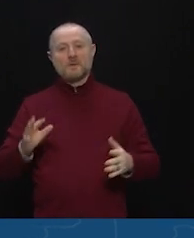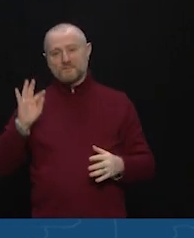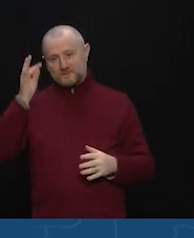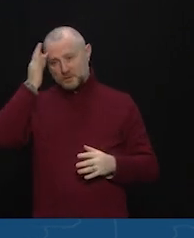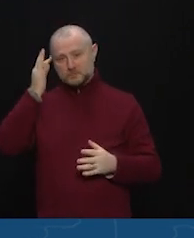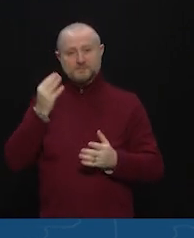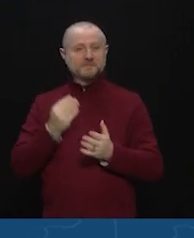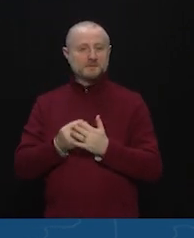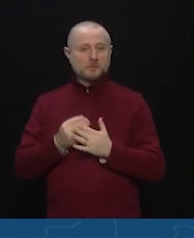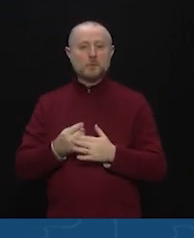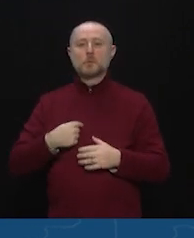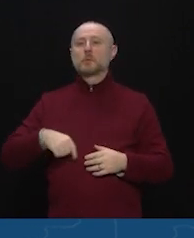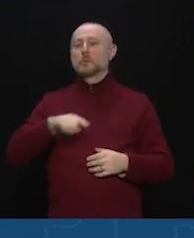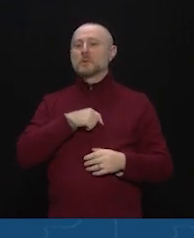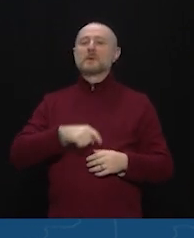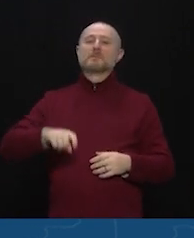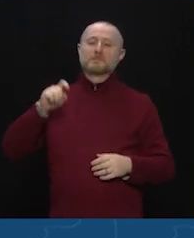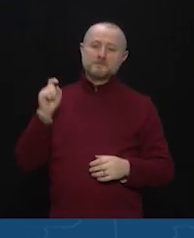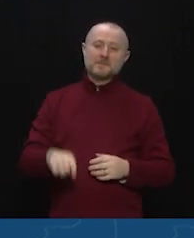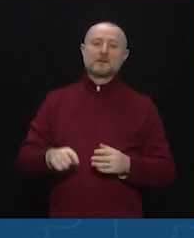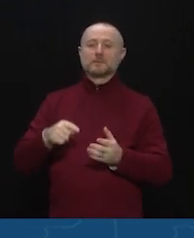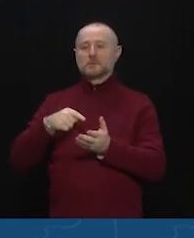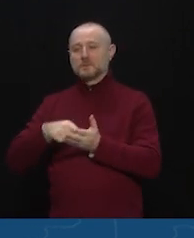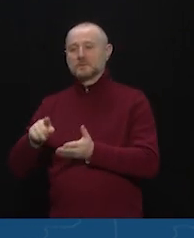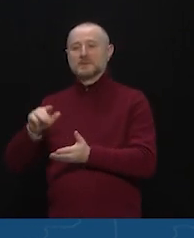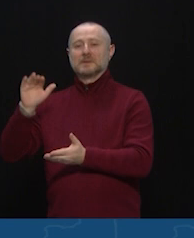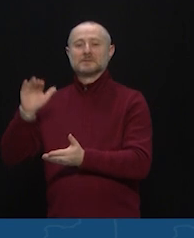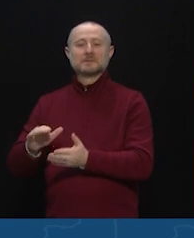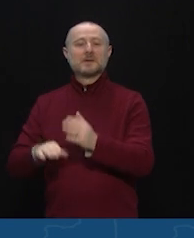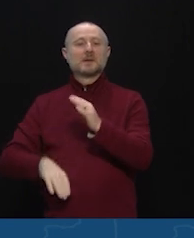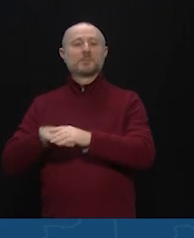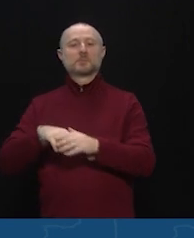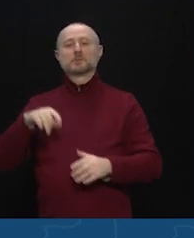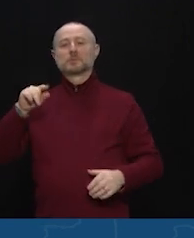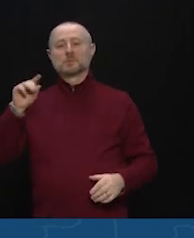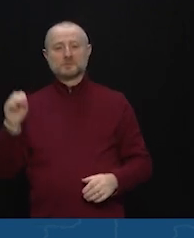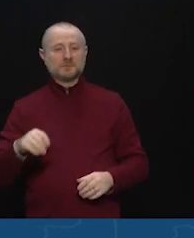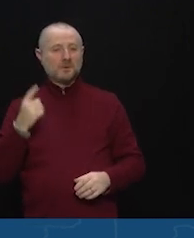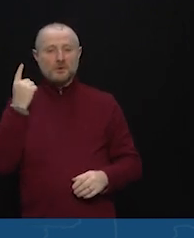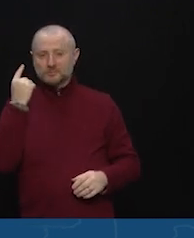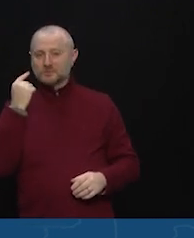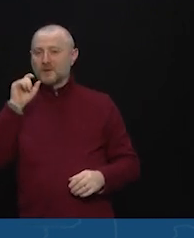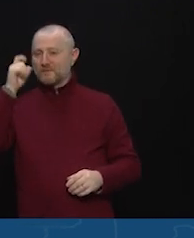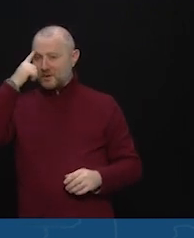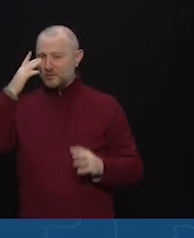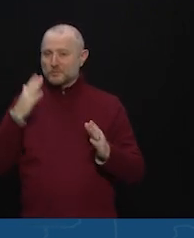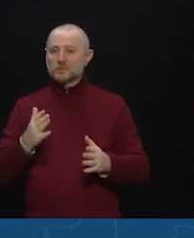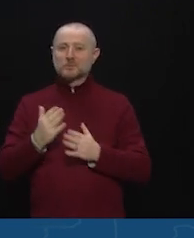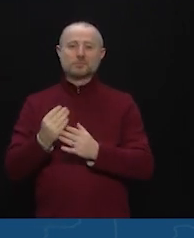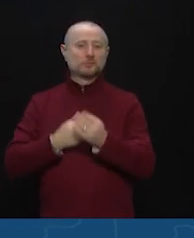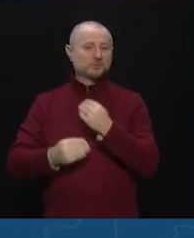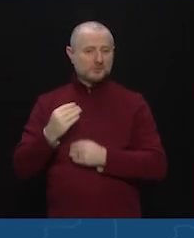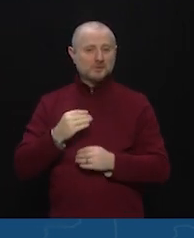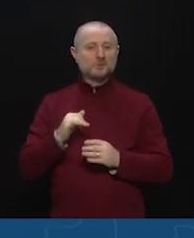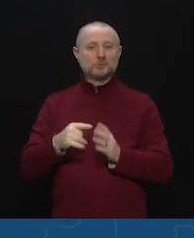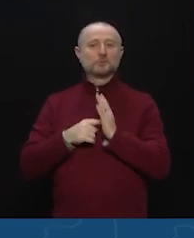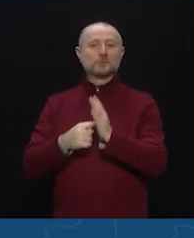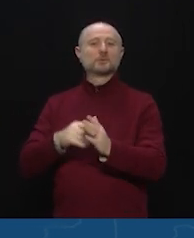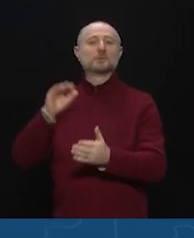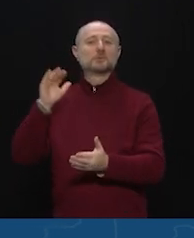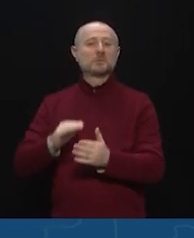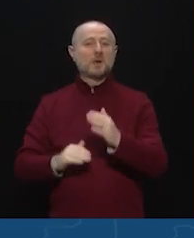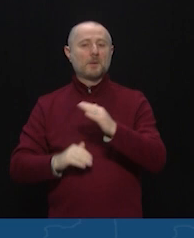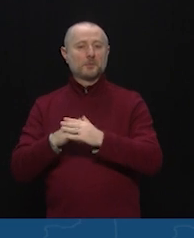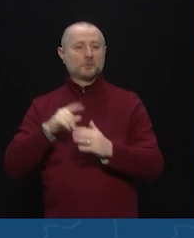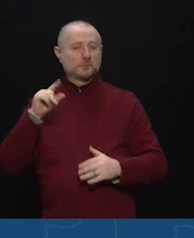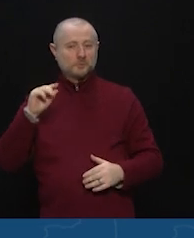do reductions of up to 20% last year. I think the executive budget last year showed reductions of up to 20%.